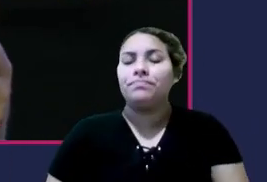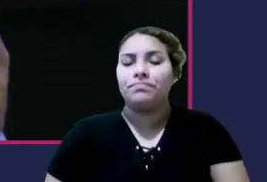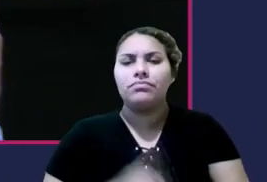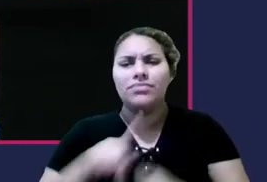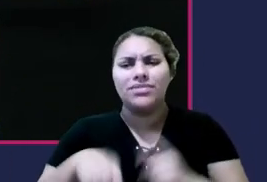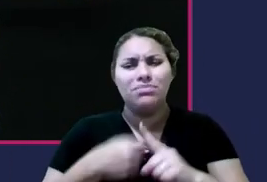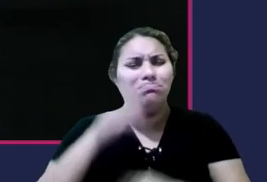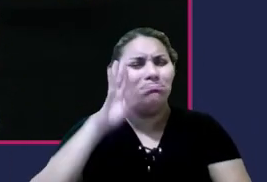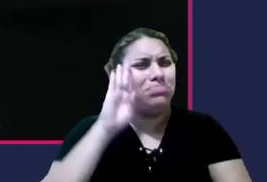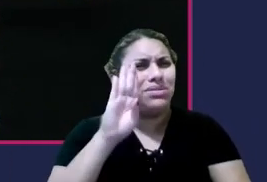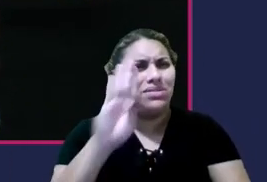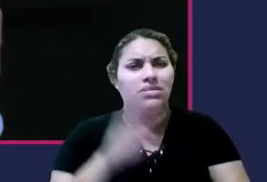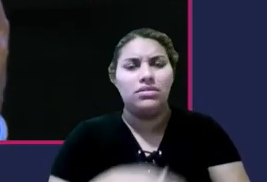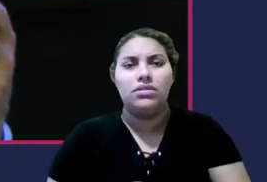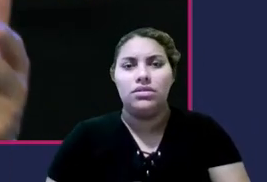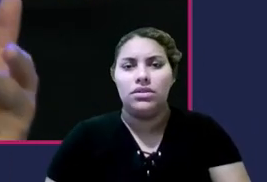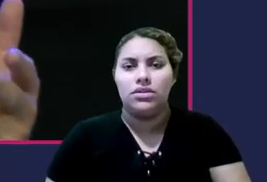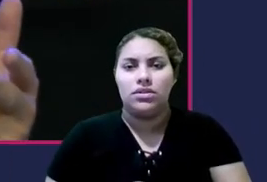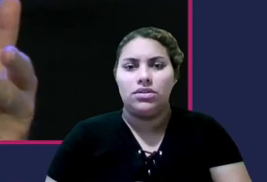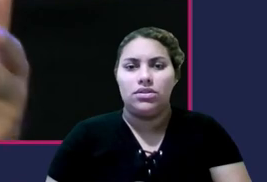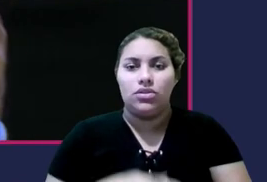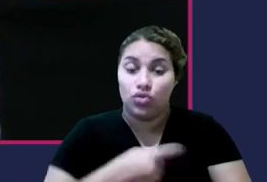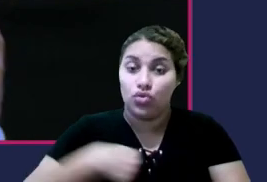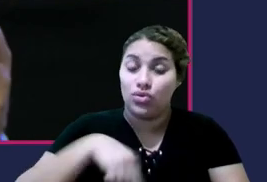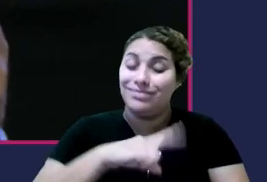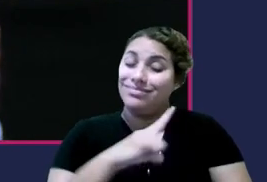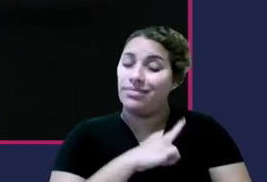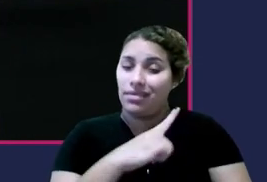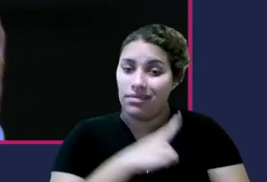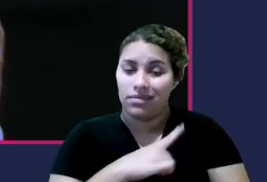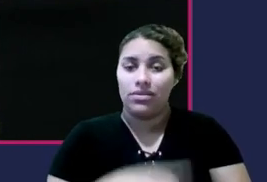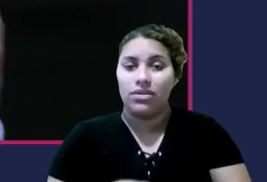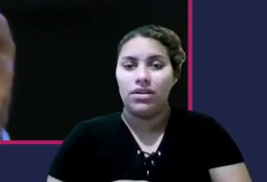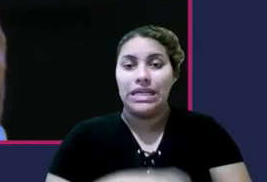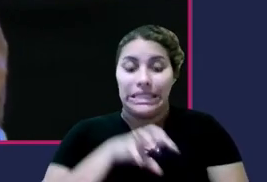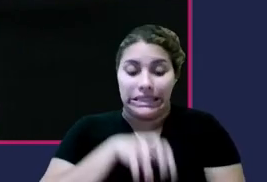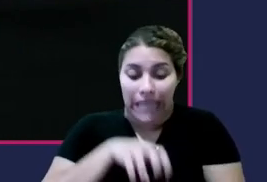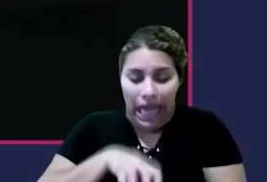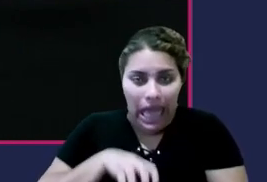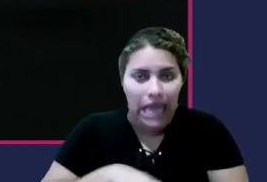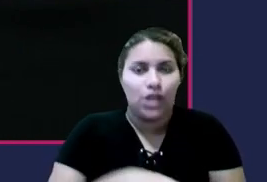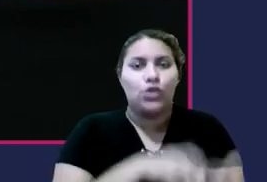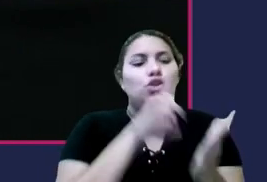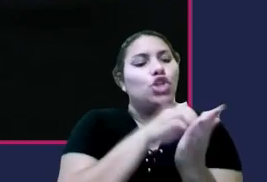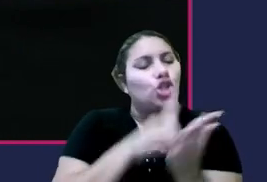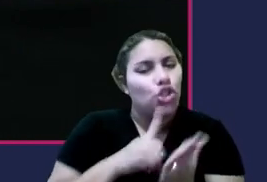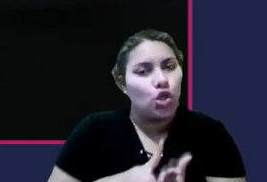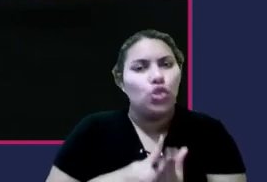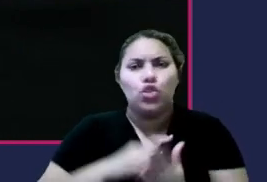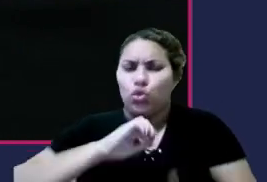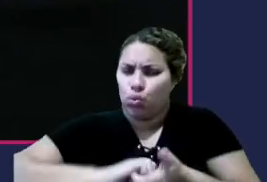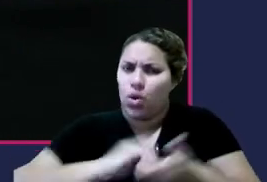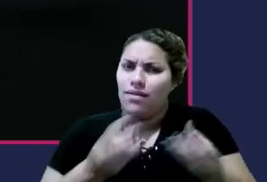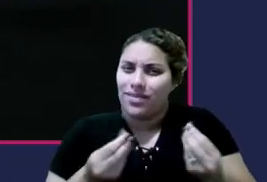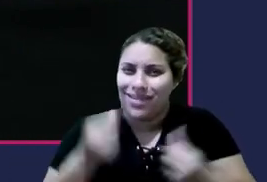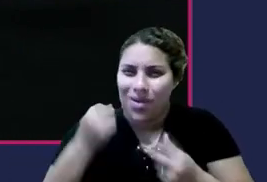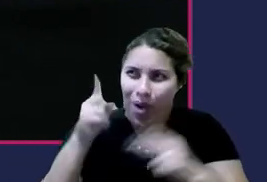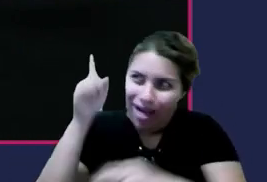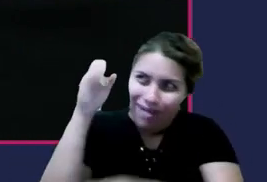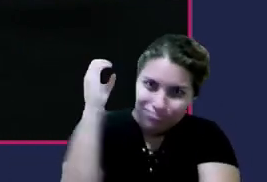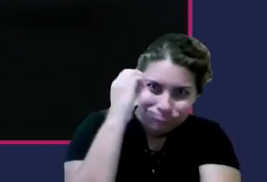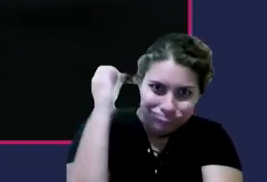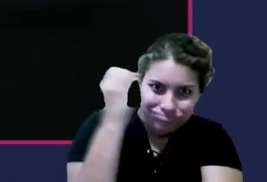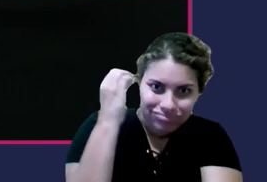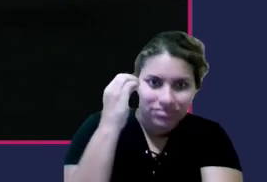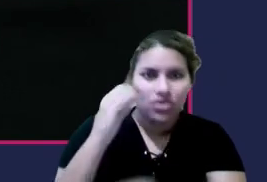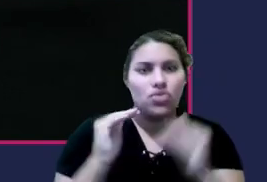successful public policies. It's crucial that we have a diagnostic center like we